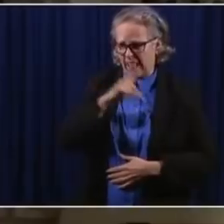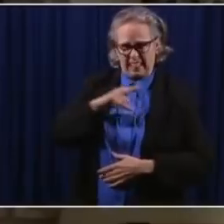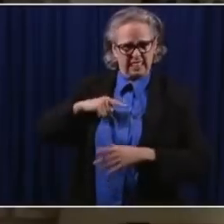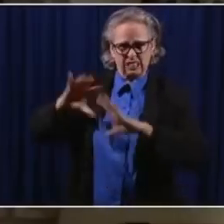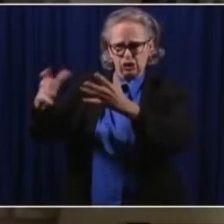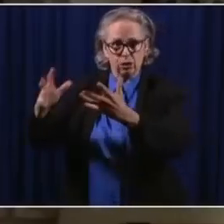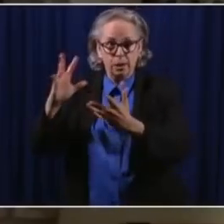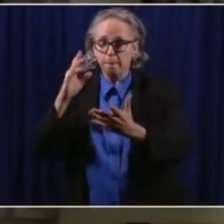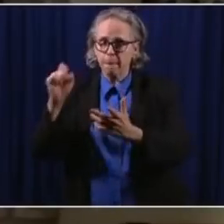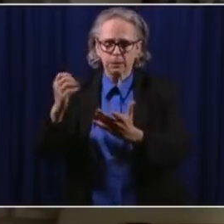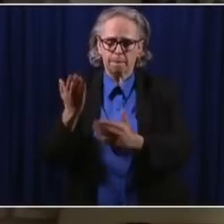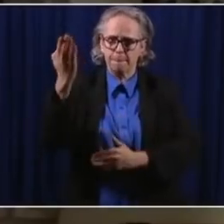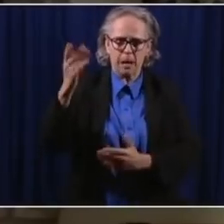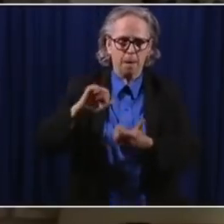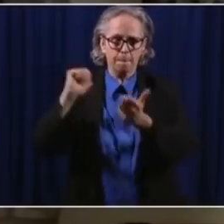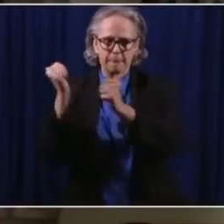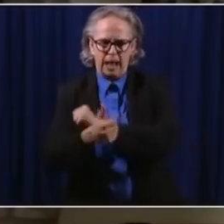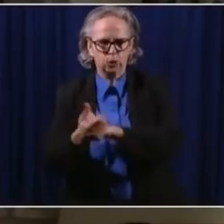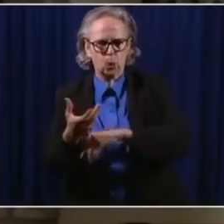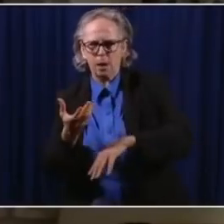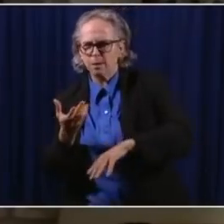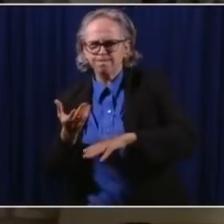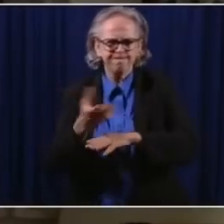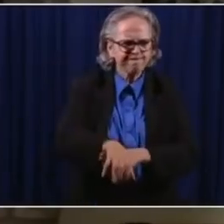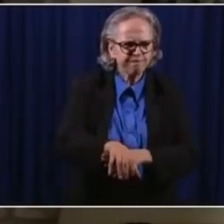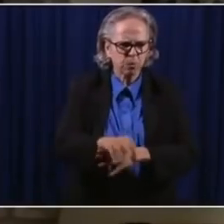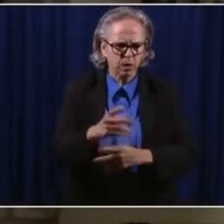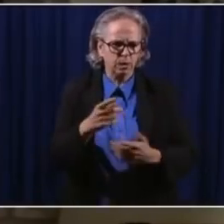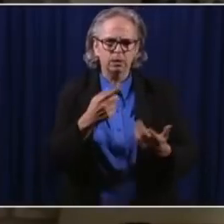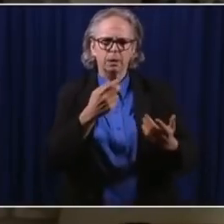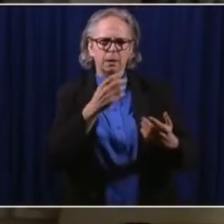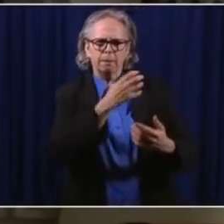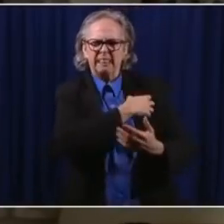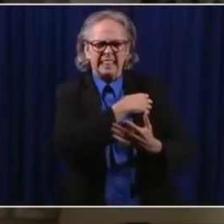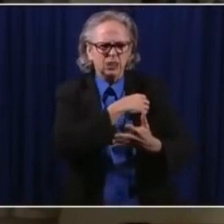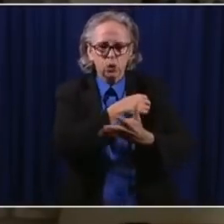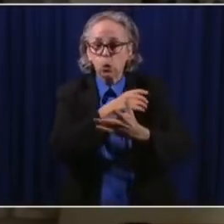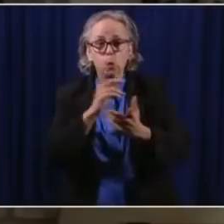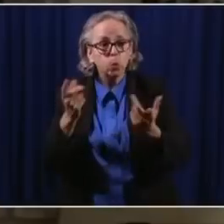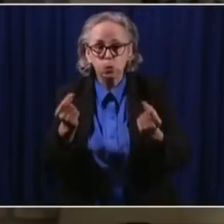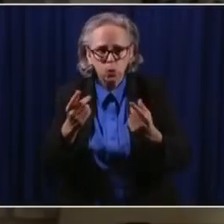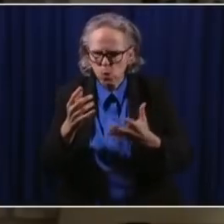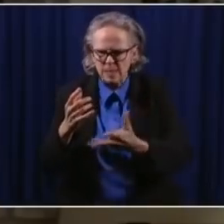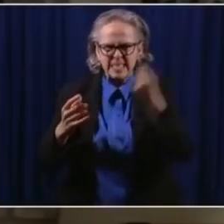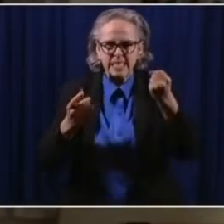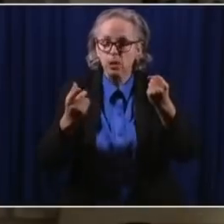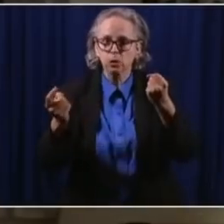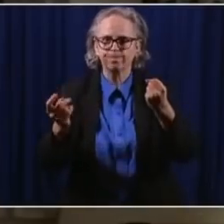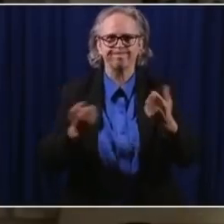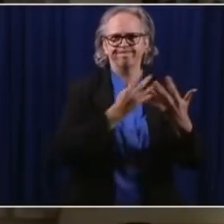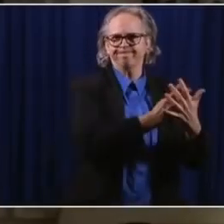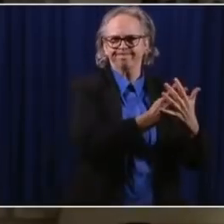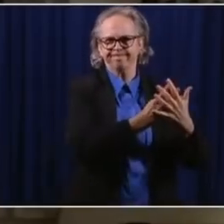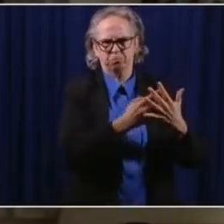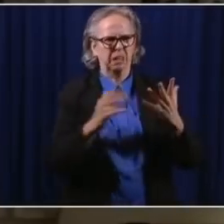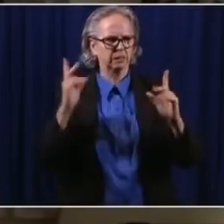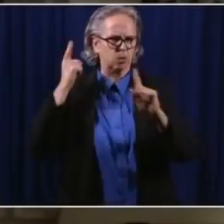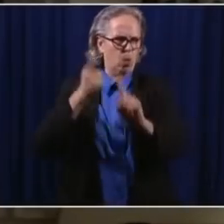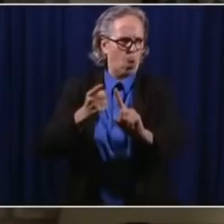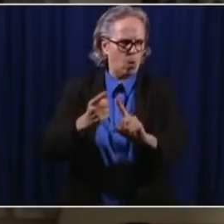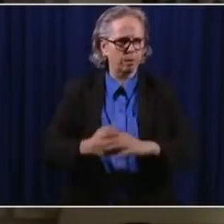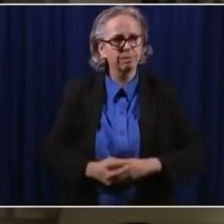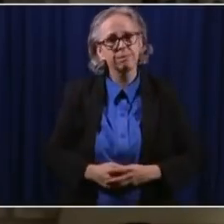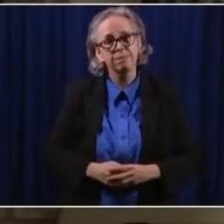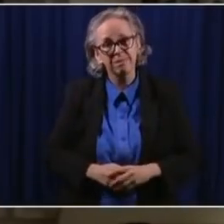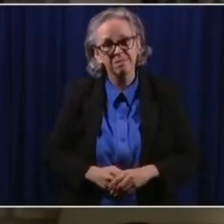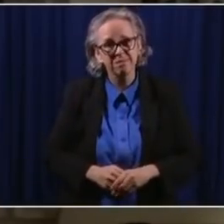these individuals and get them out of our communities. Cincinnati police shared some of their data with us regarding gun crimes committed